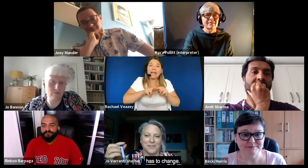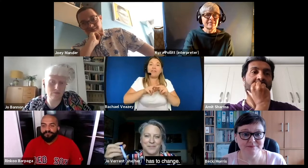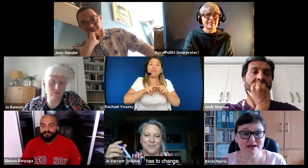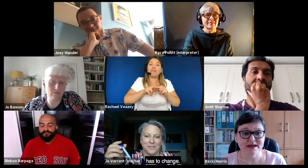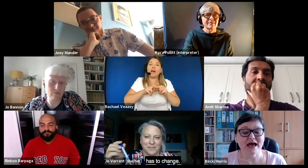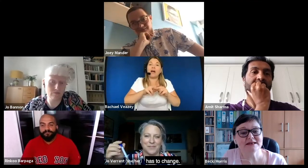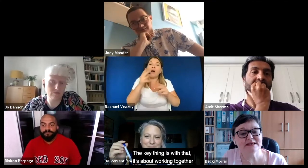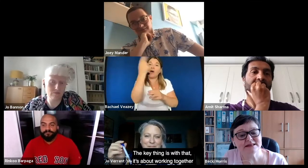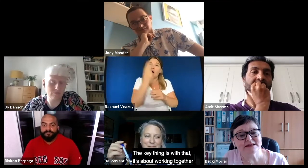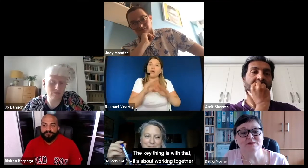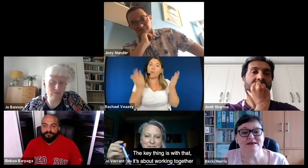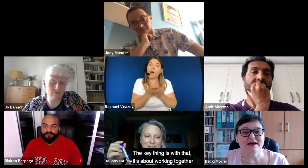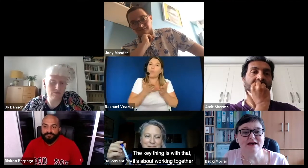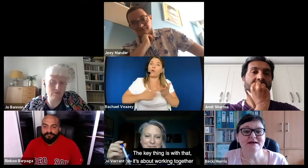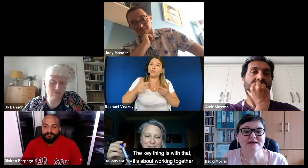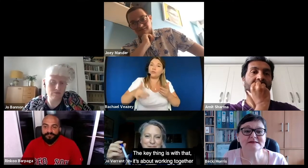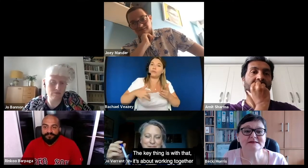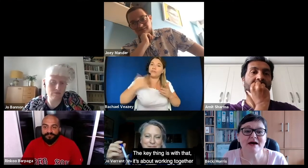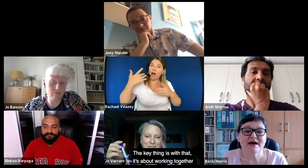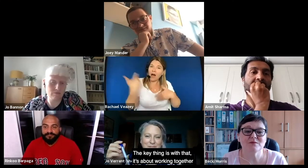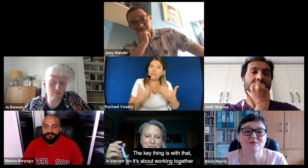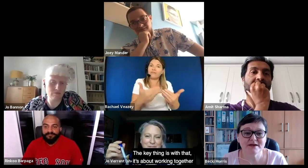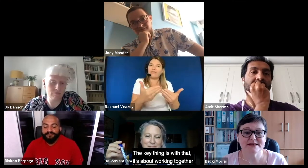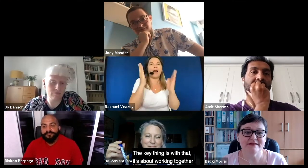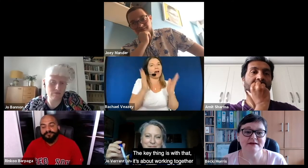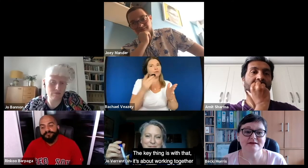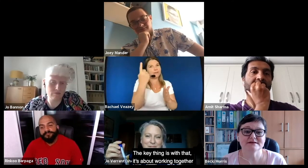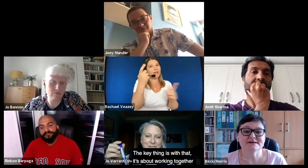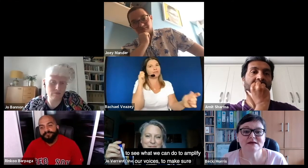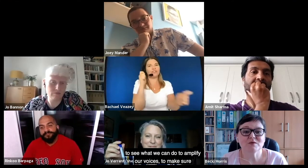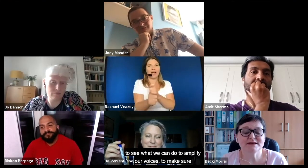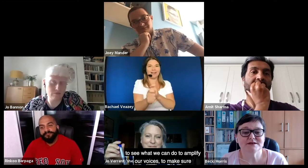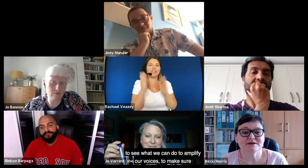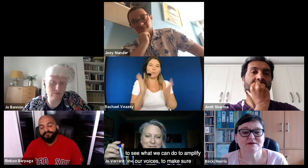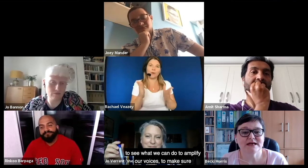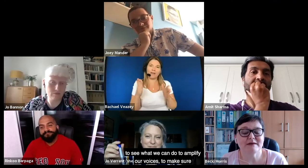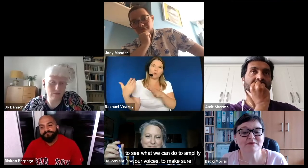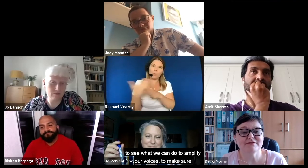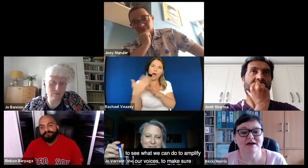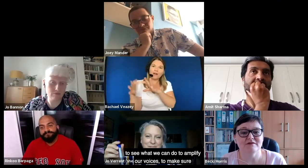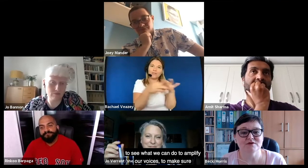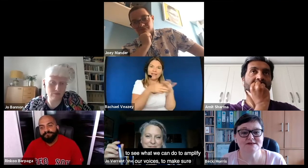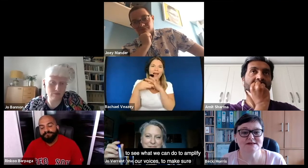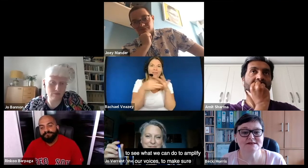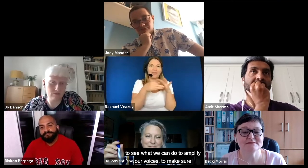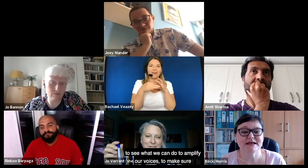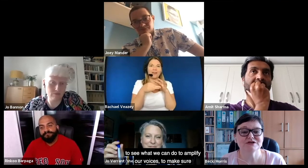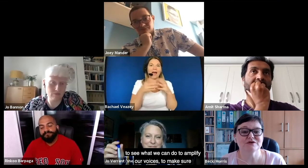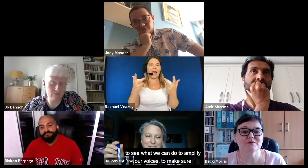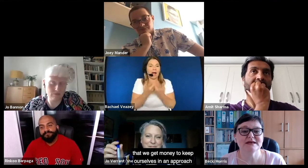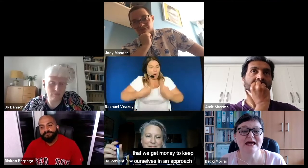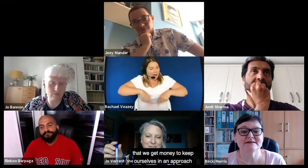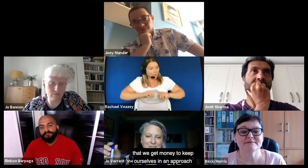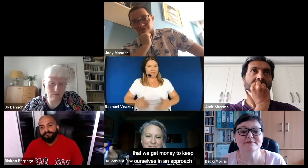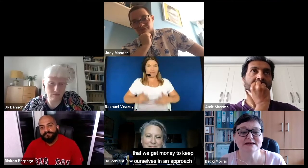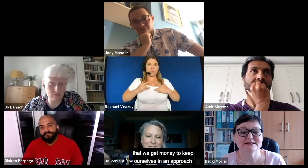change. And the key thing is with that is about working together to see what we can do to amplify our voices, to make sure